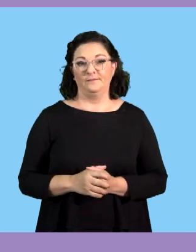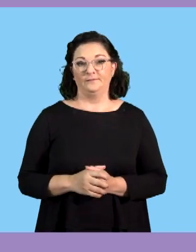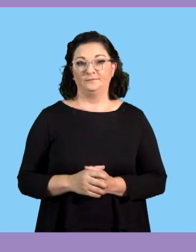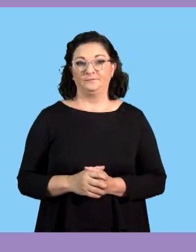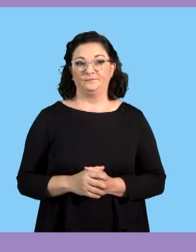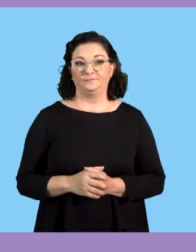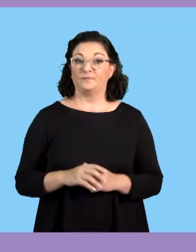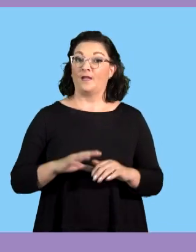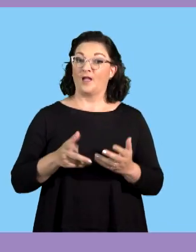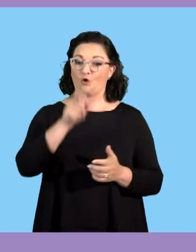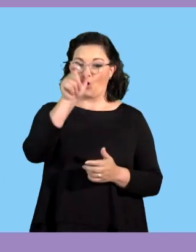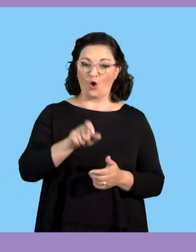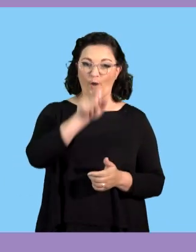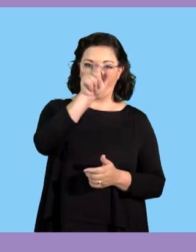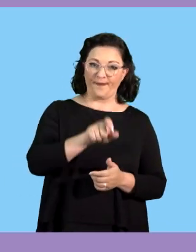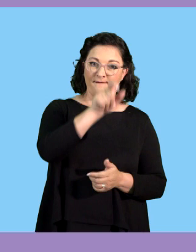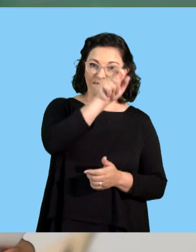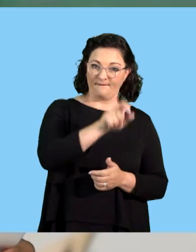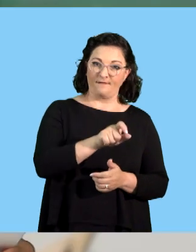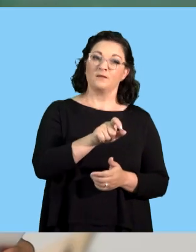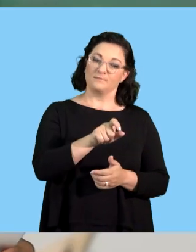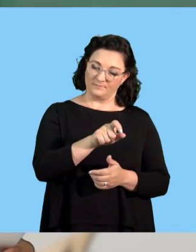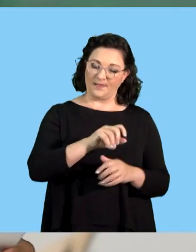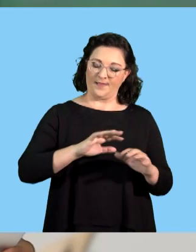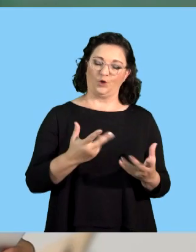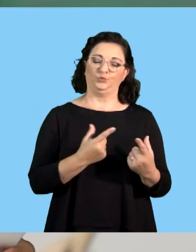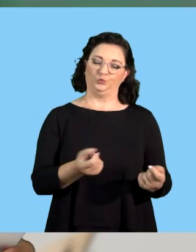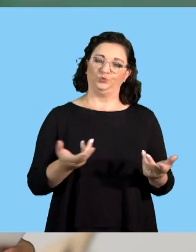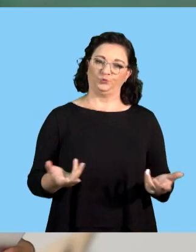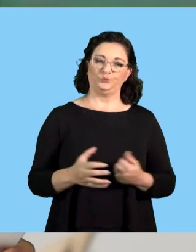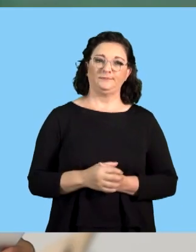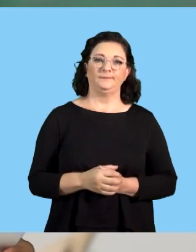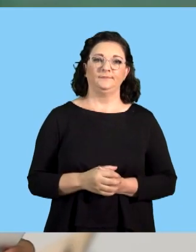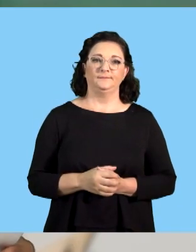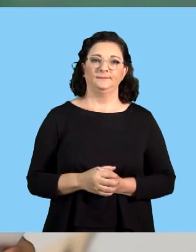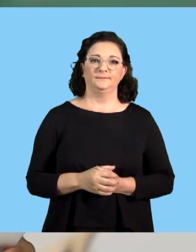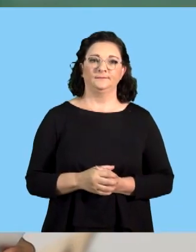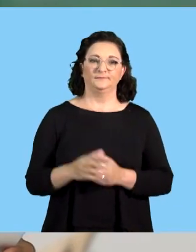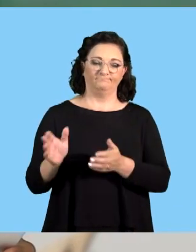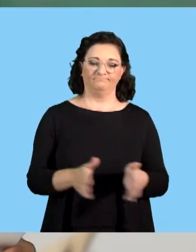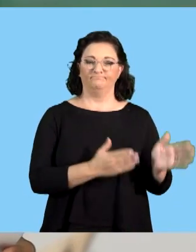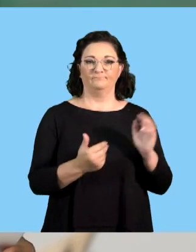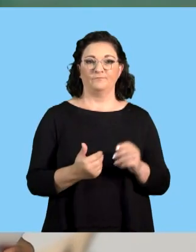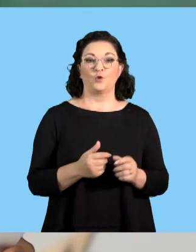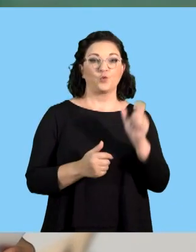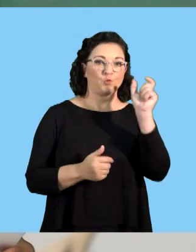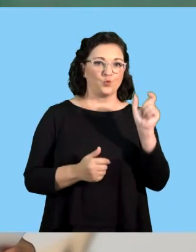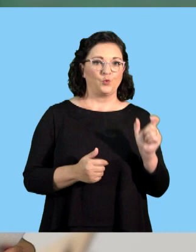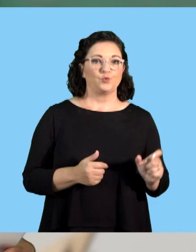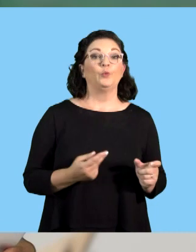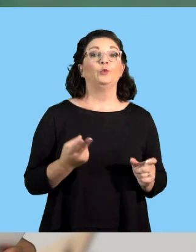1,141. And this is how we do column method. Let's move to new words.